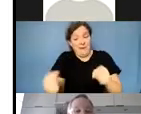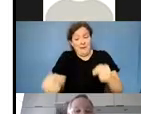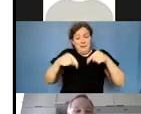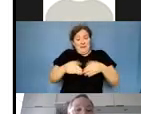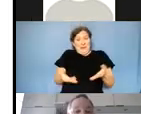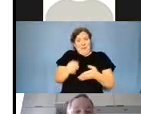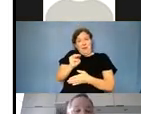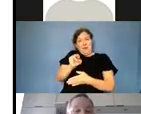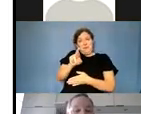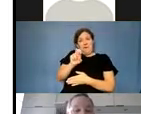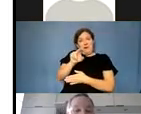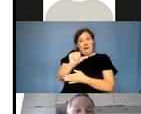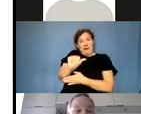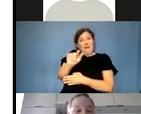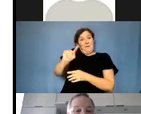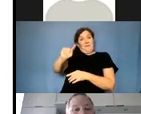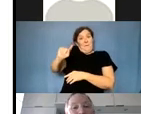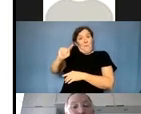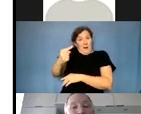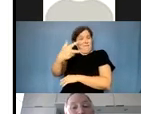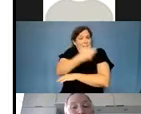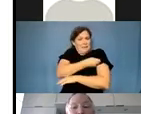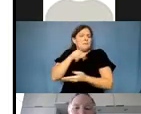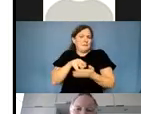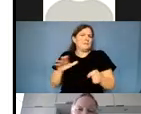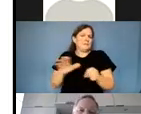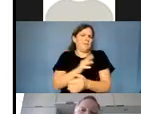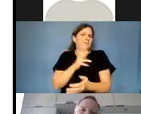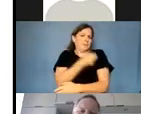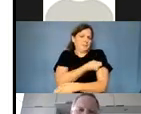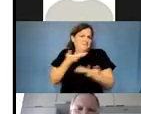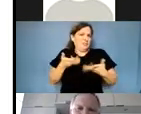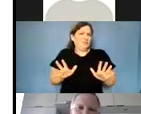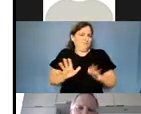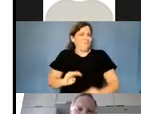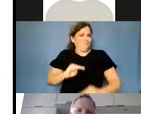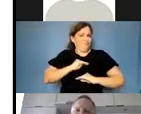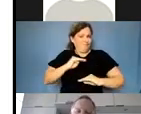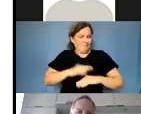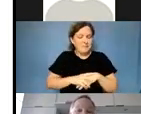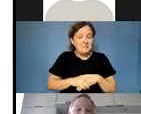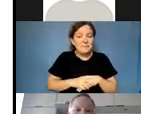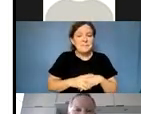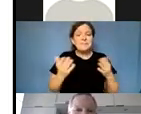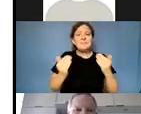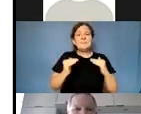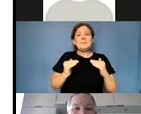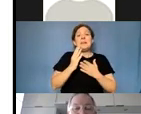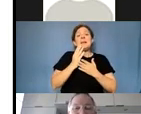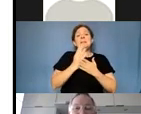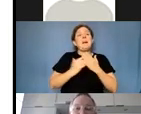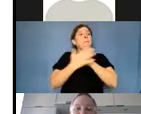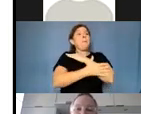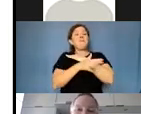mRNA vaccine and you're considered fully vaccinated here. Also, there are some vaccines given in the world